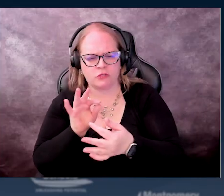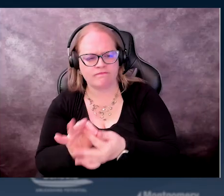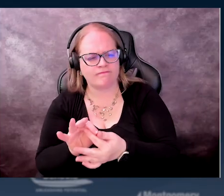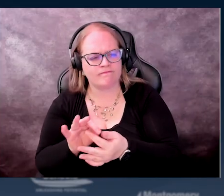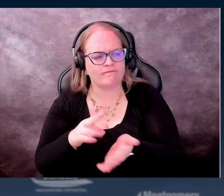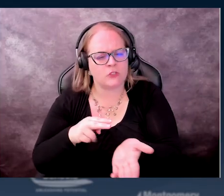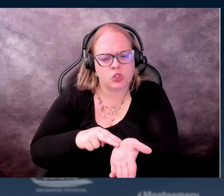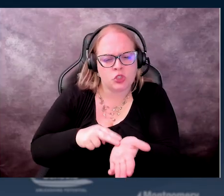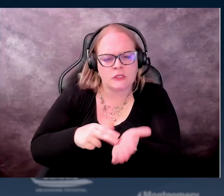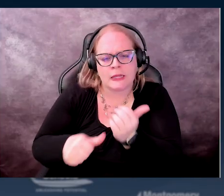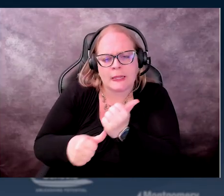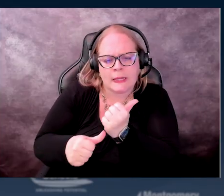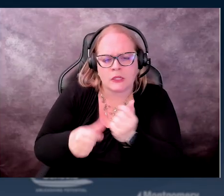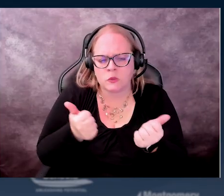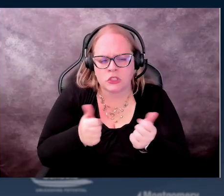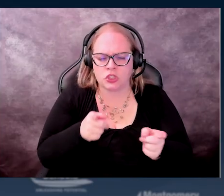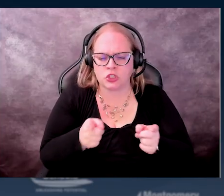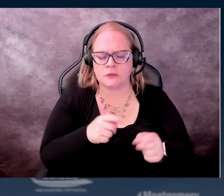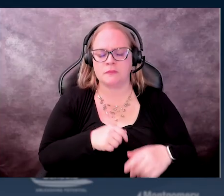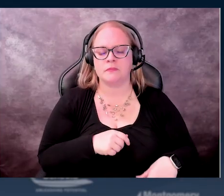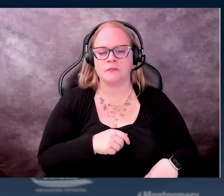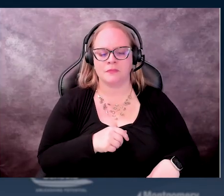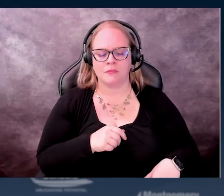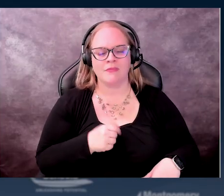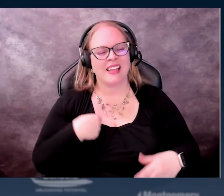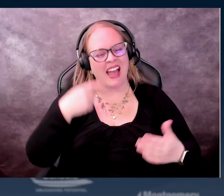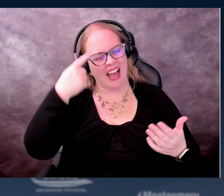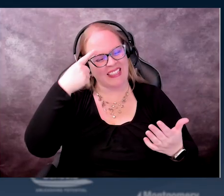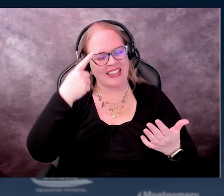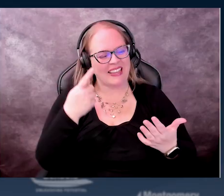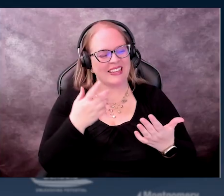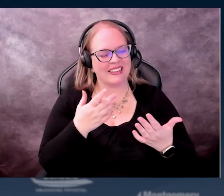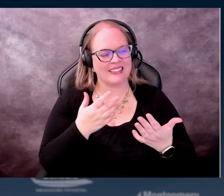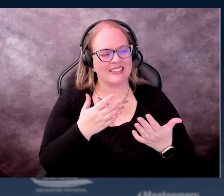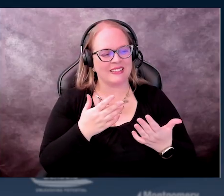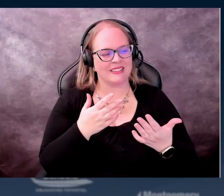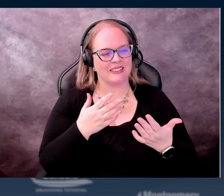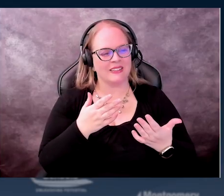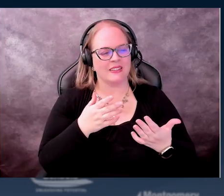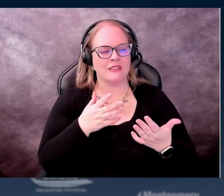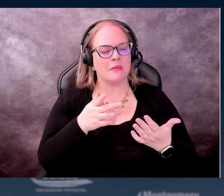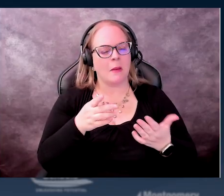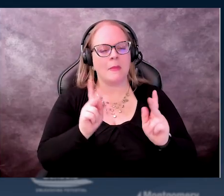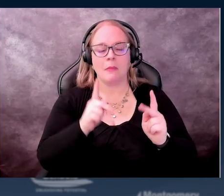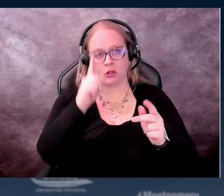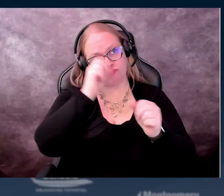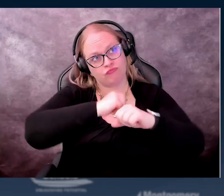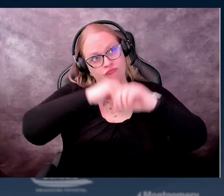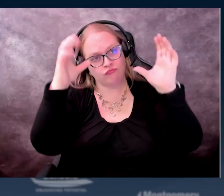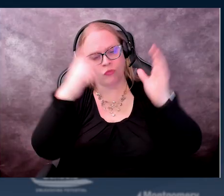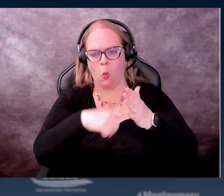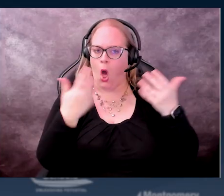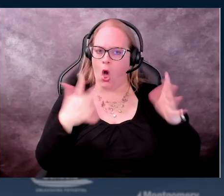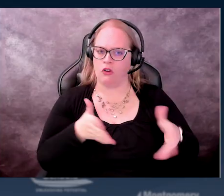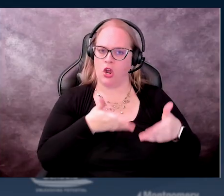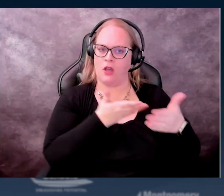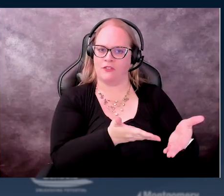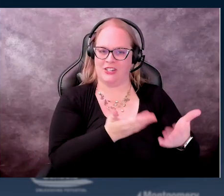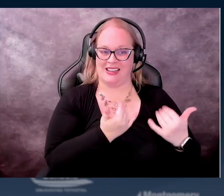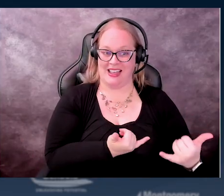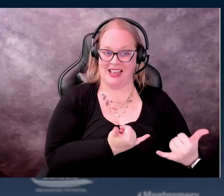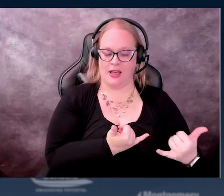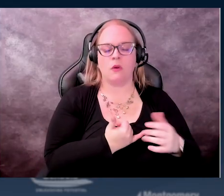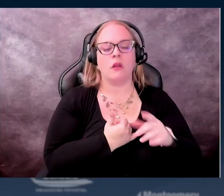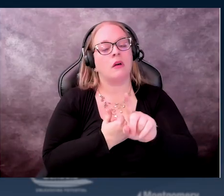thinking about it through what we're offering. And so when we speak about healthcare, we're talking about our